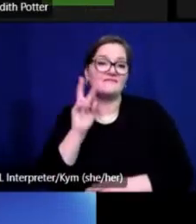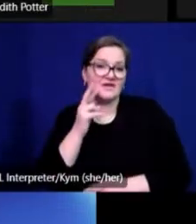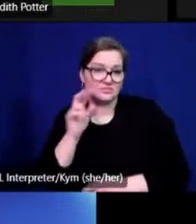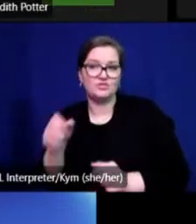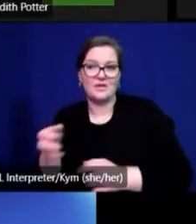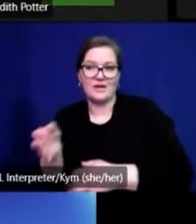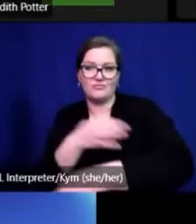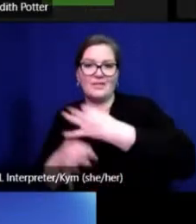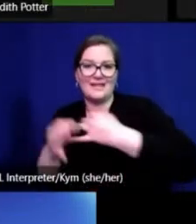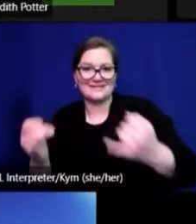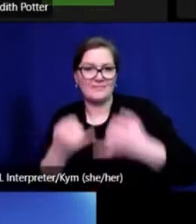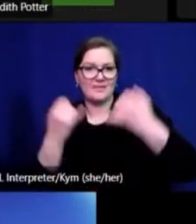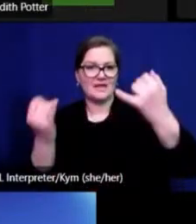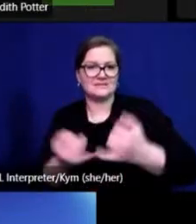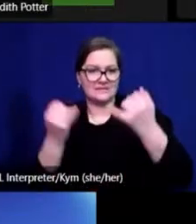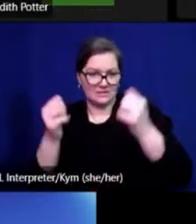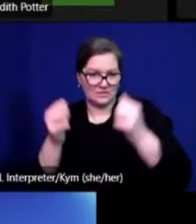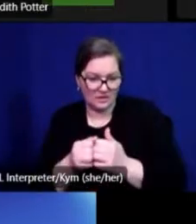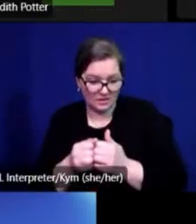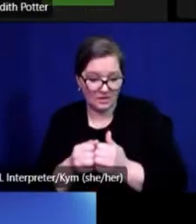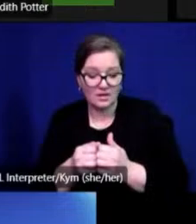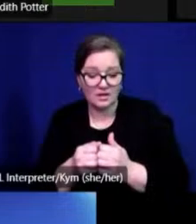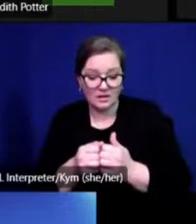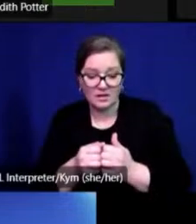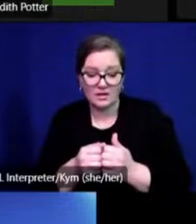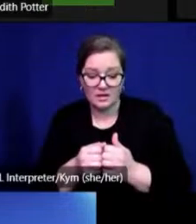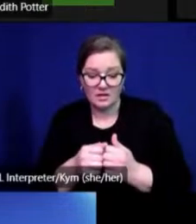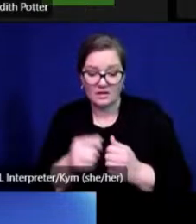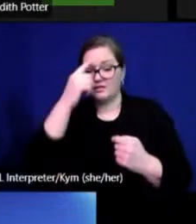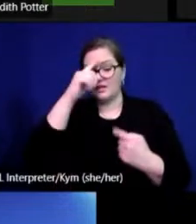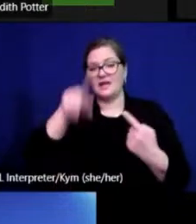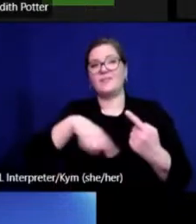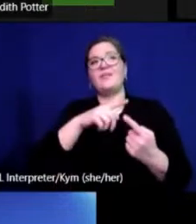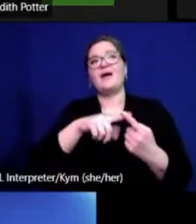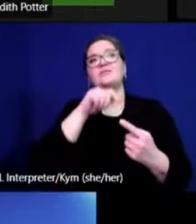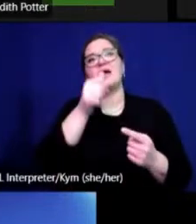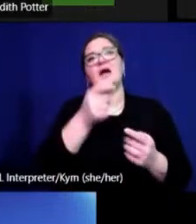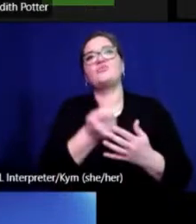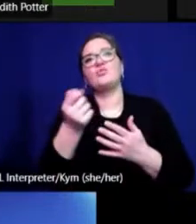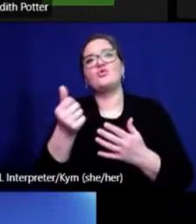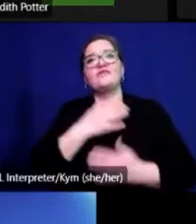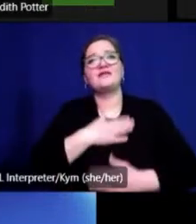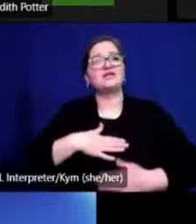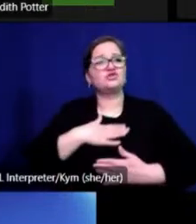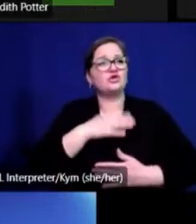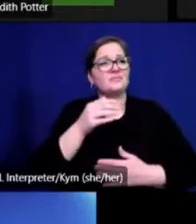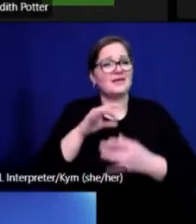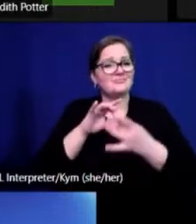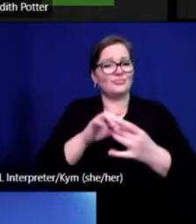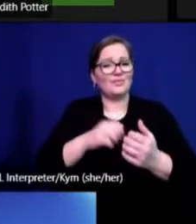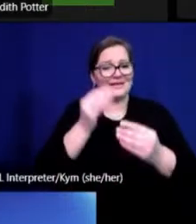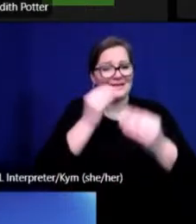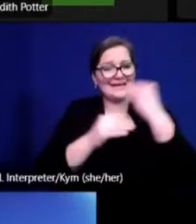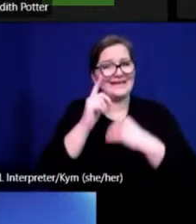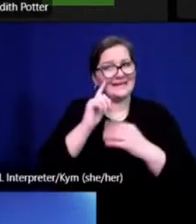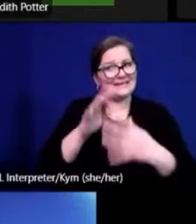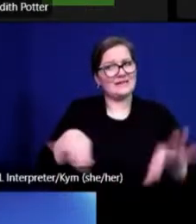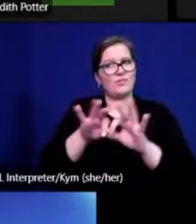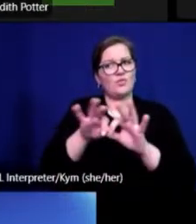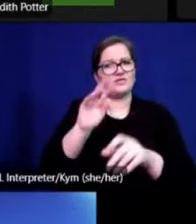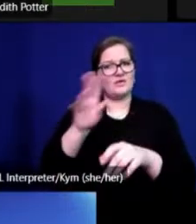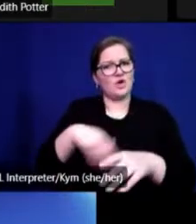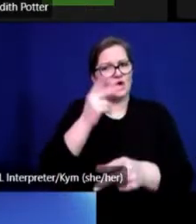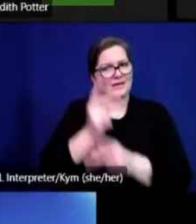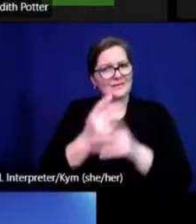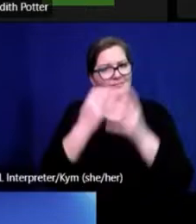substituted in. Thinking about, not necessarily taking away the joys of eating. I think that's really important that we all hold on to that, but where can